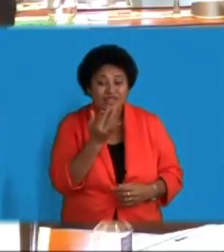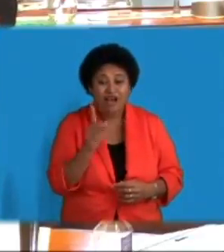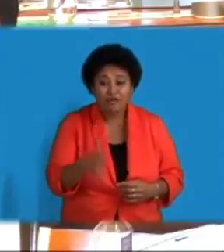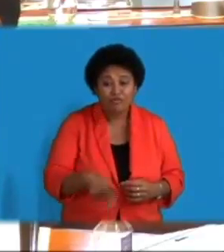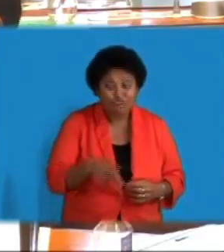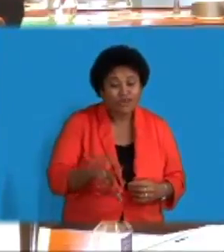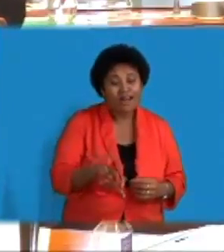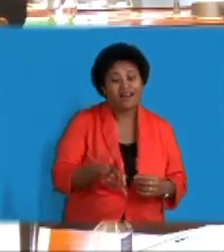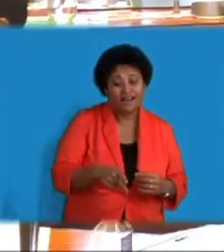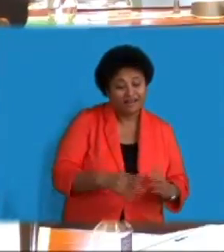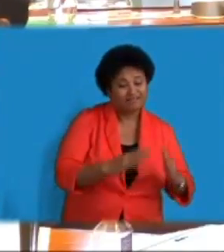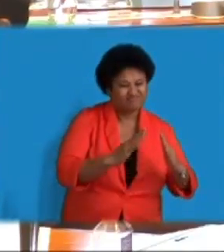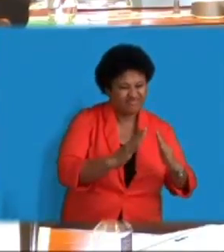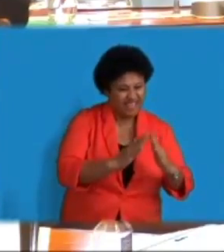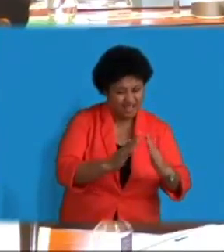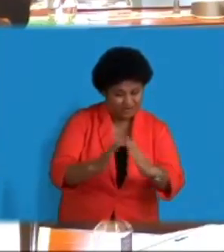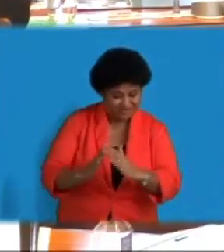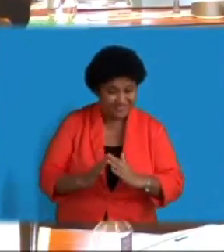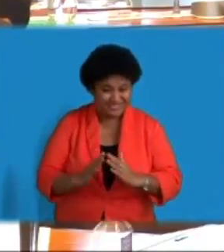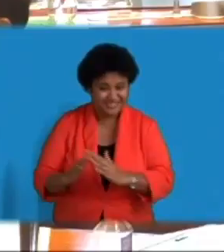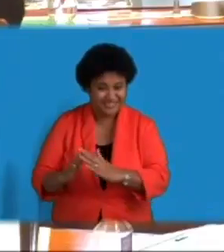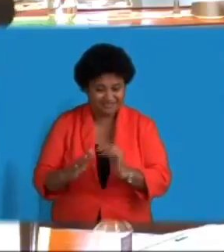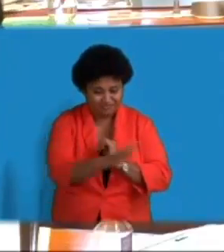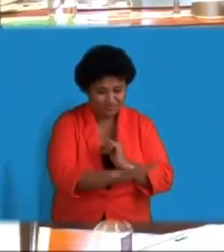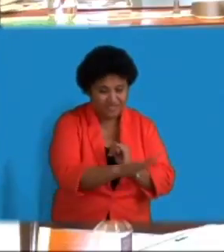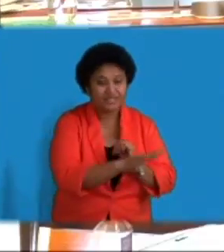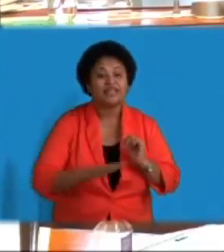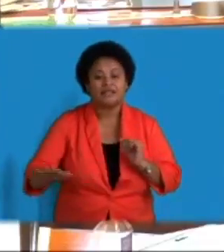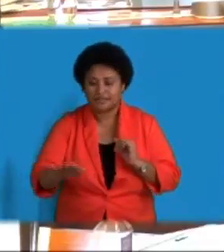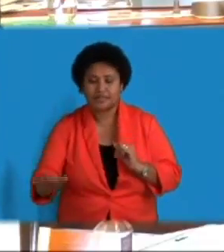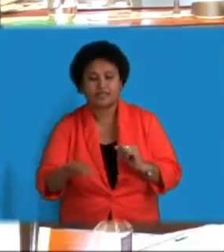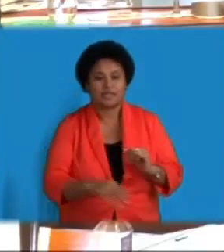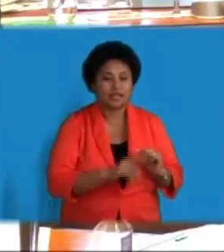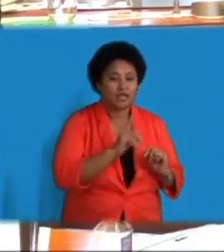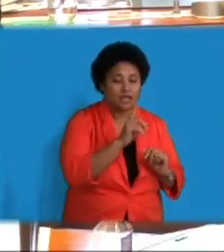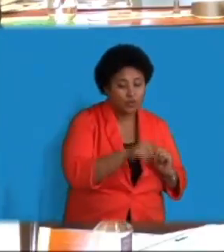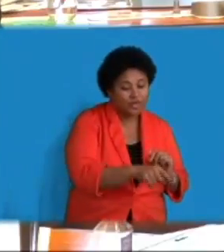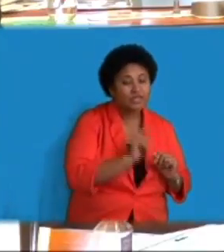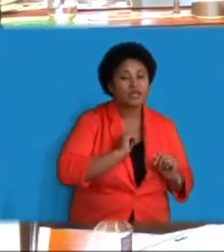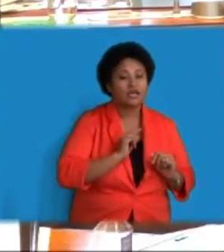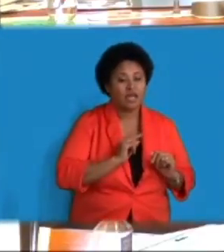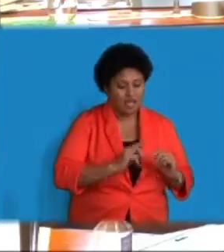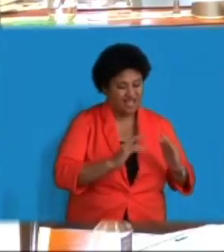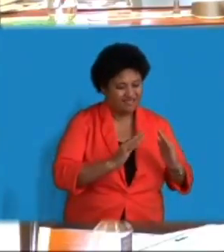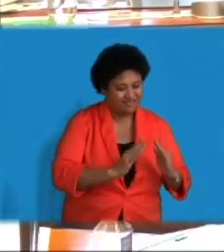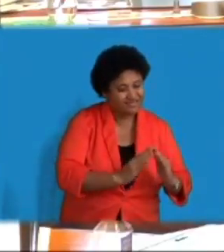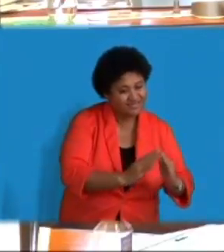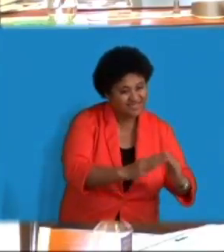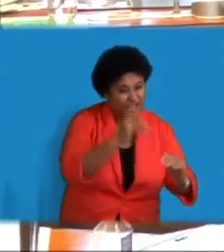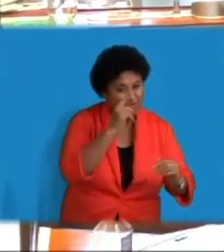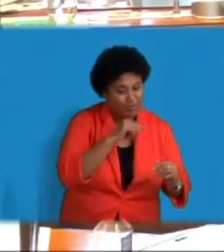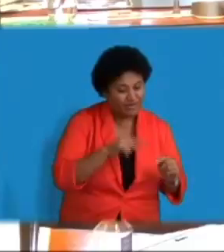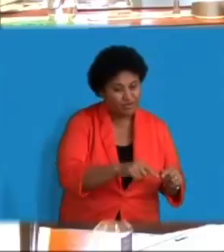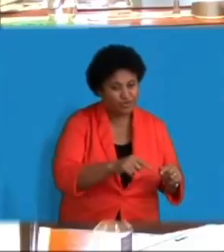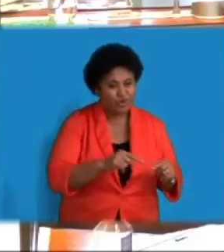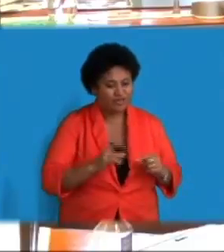One is, as rightly observed, that the squatters who are there were forced